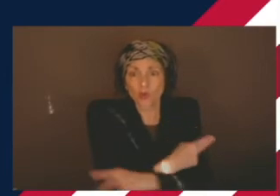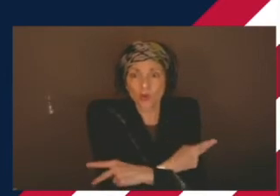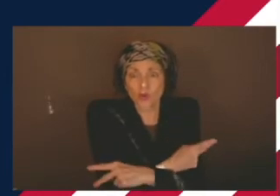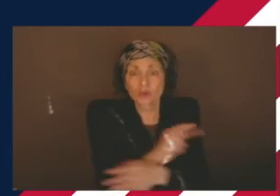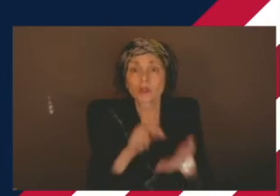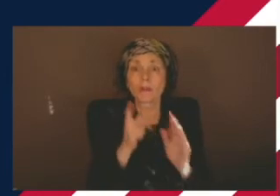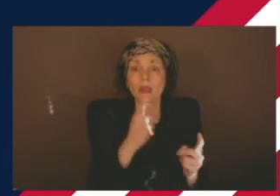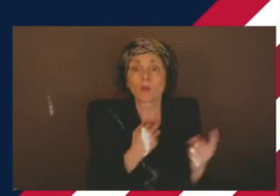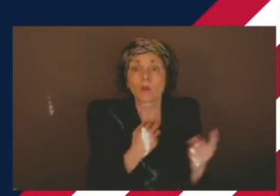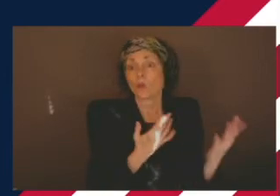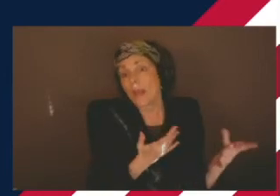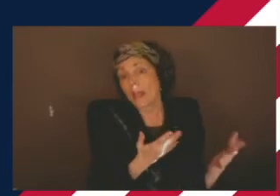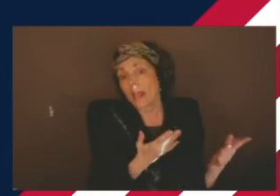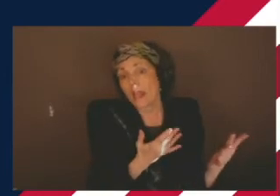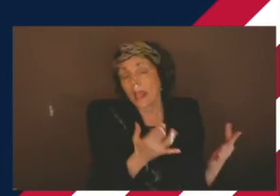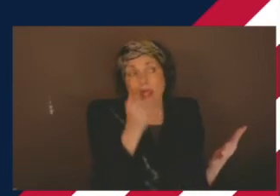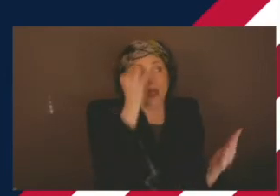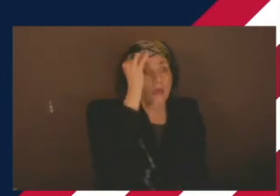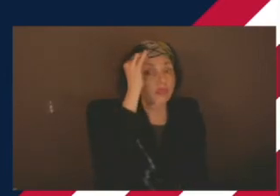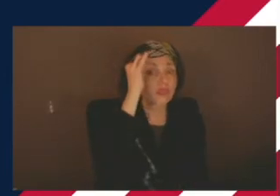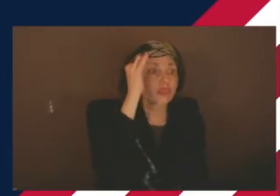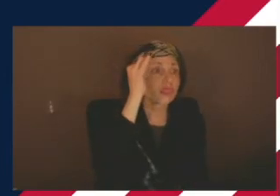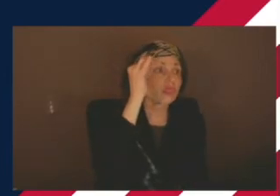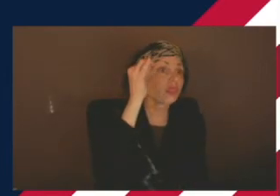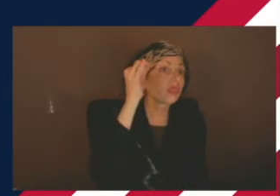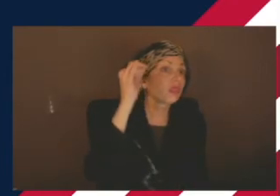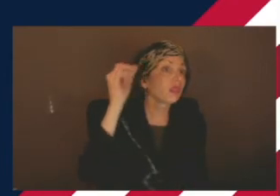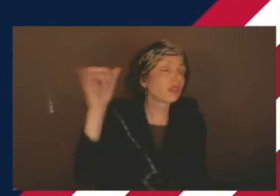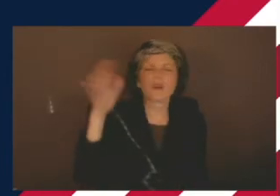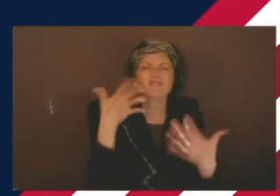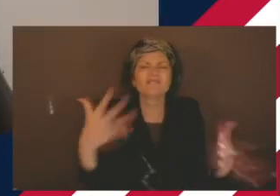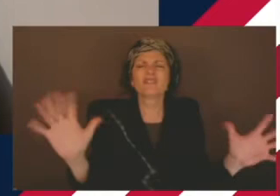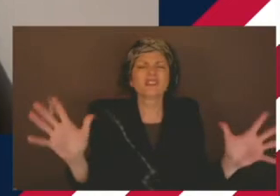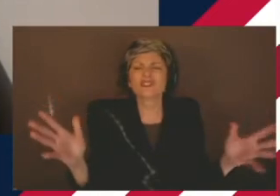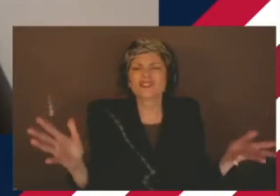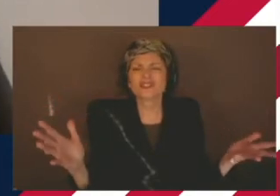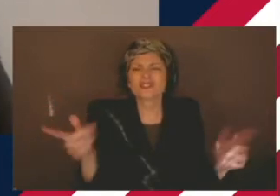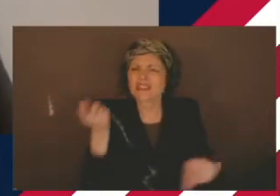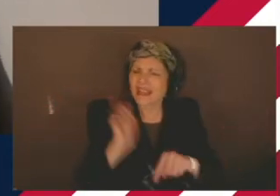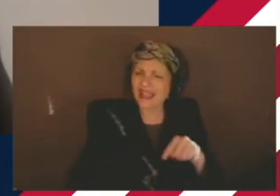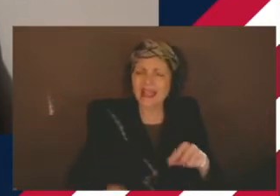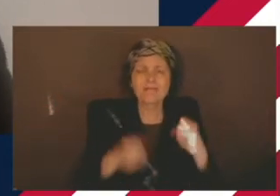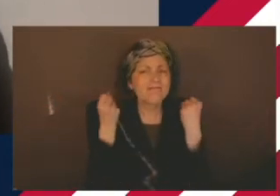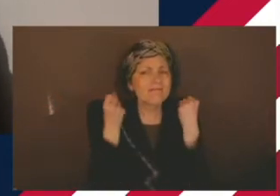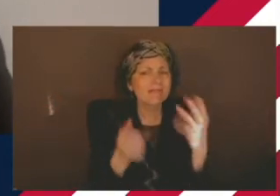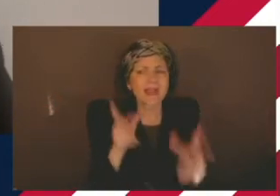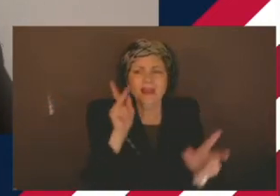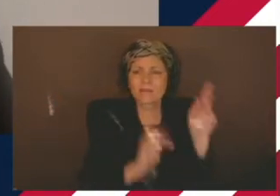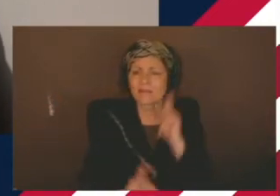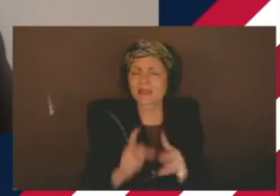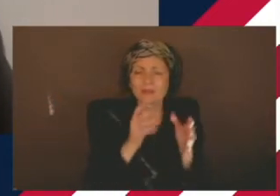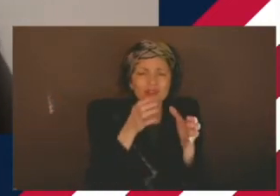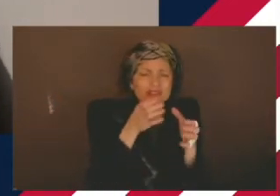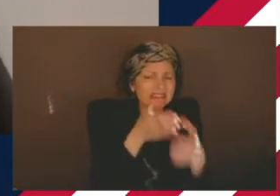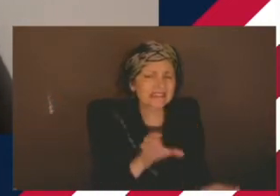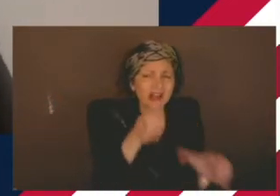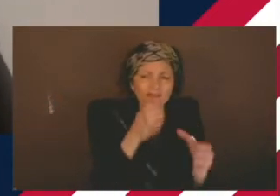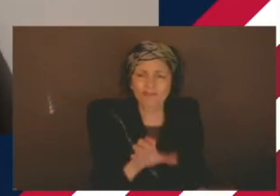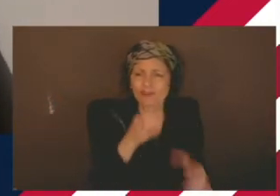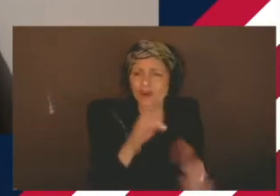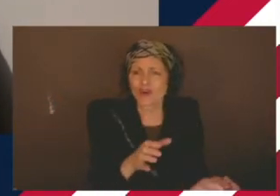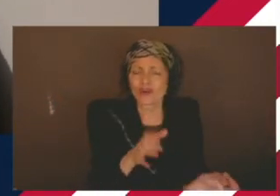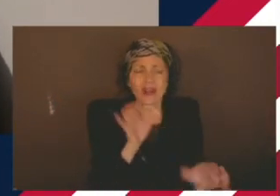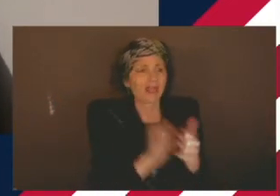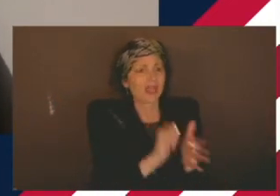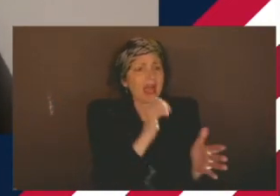bill. We're absolutely suffering. Many families are suffering as a result of us sitting still on that bill. And as a result of